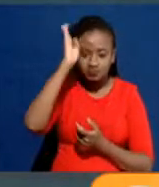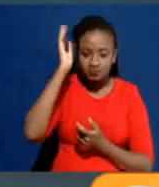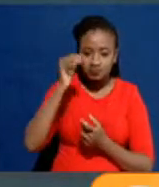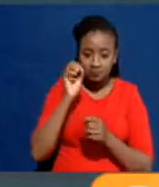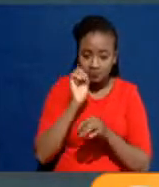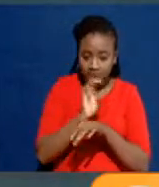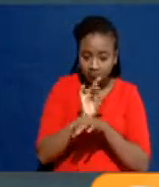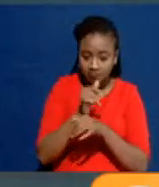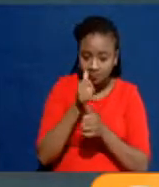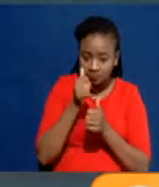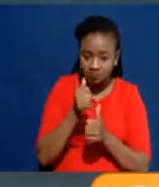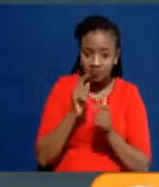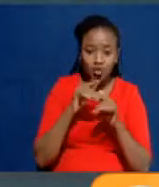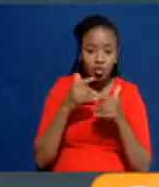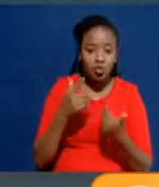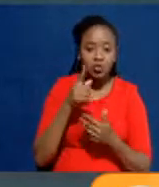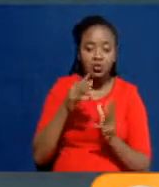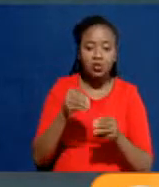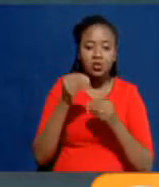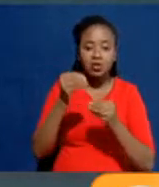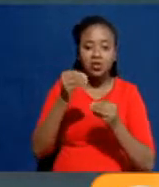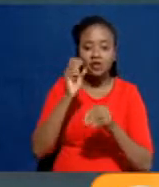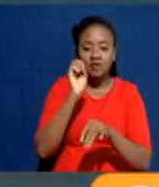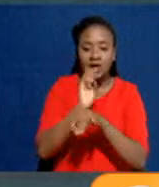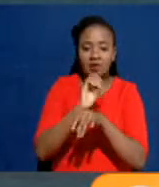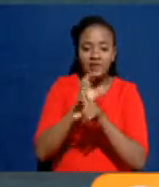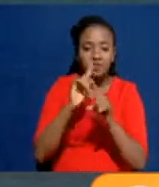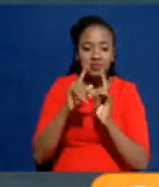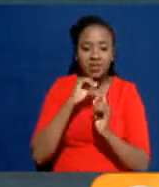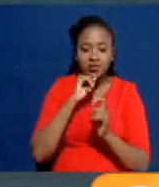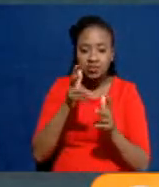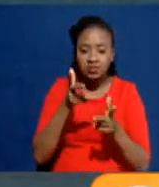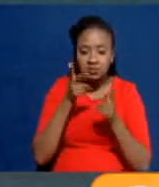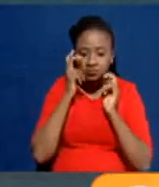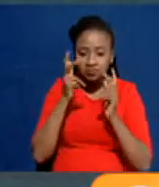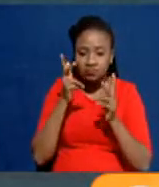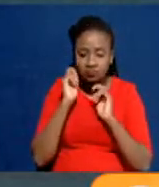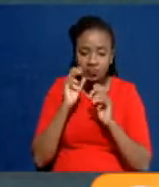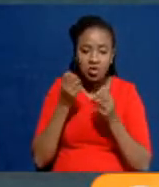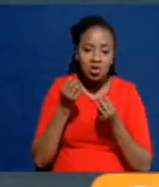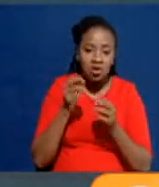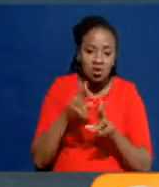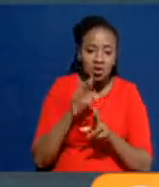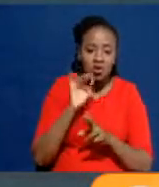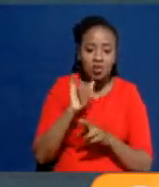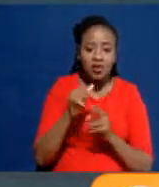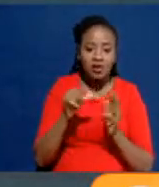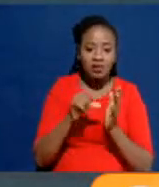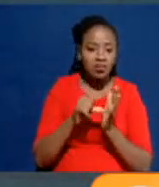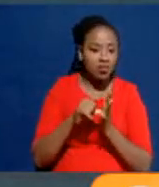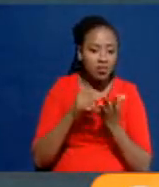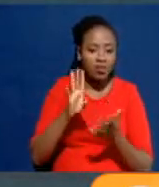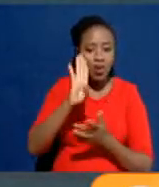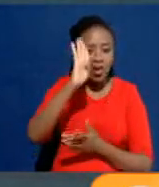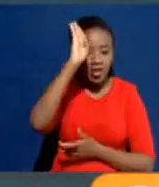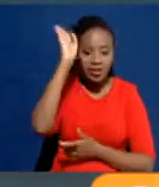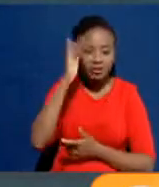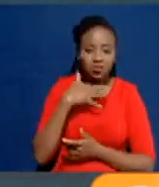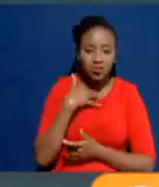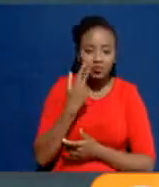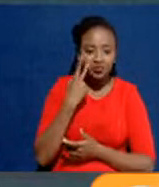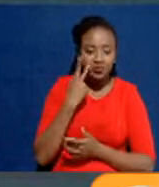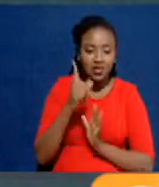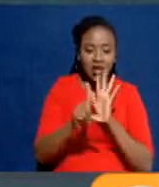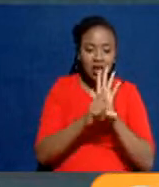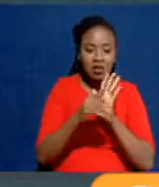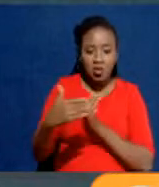case of him giving advice and not being listened to, or is this a case of the AG trying to look at the legal aspects